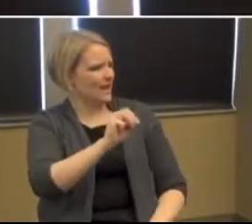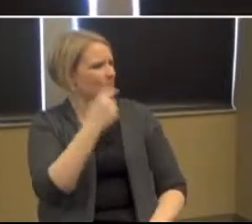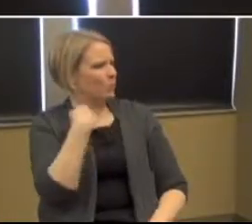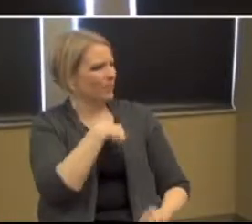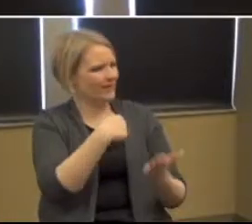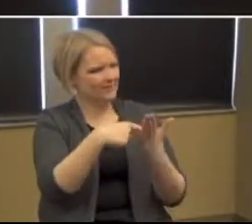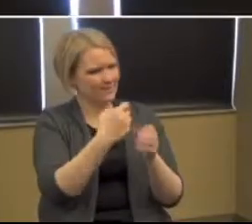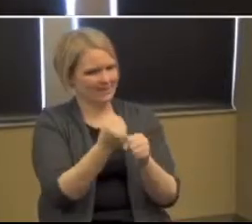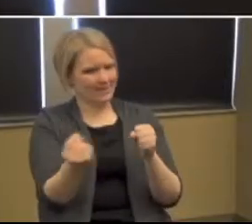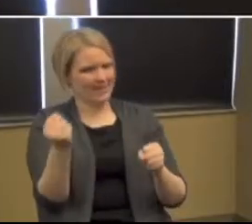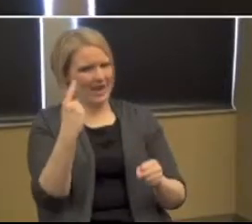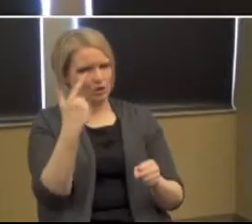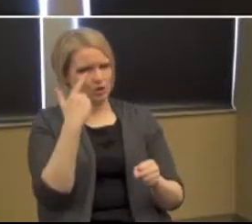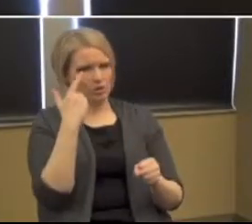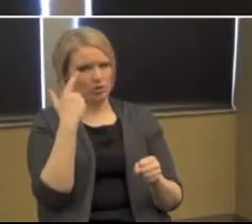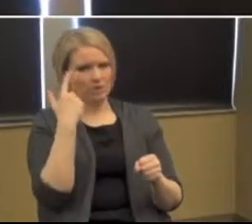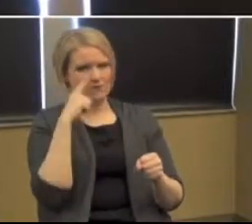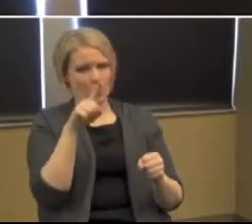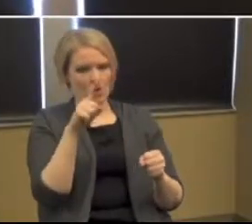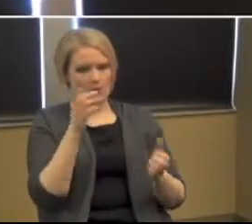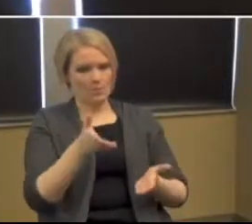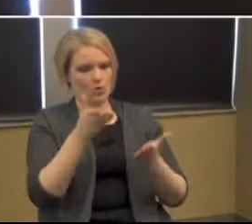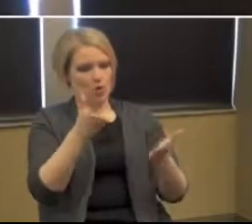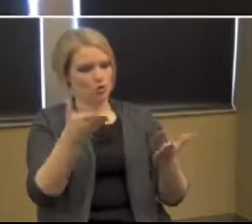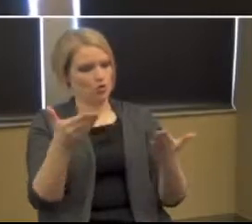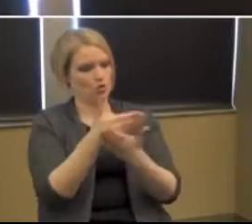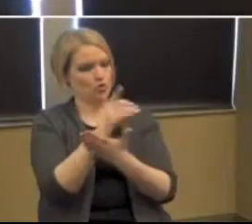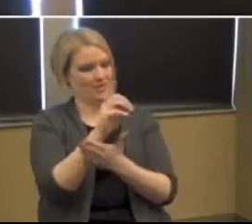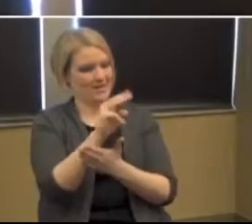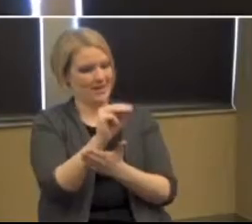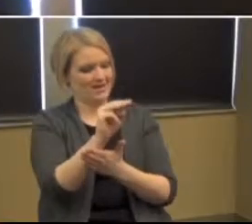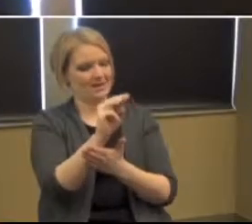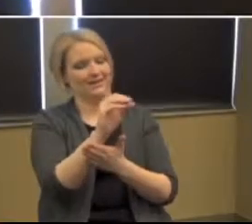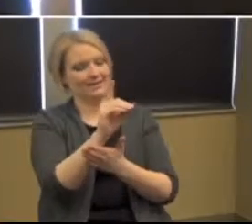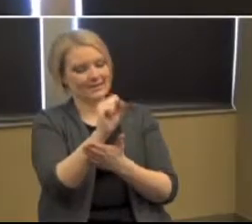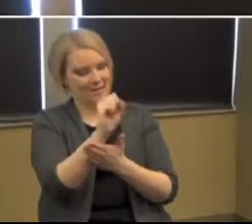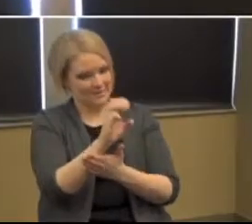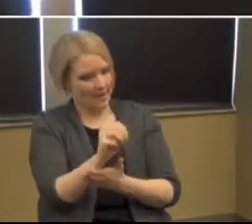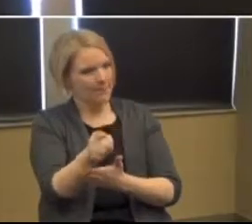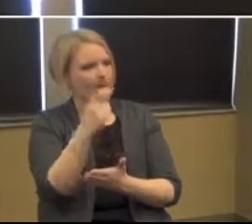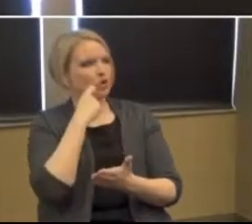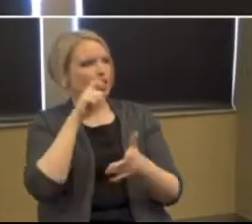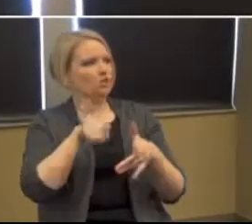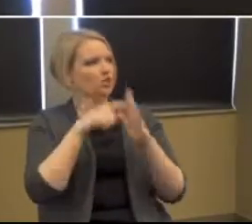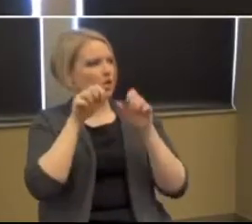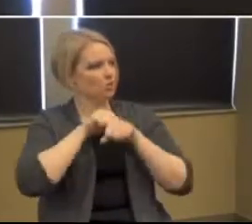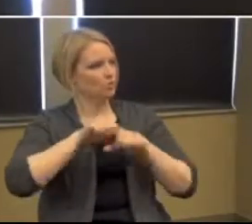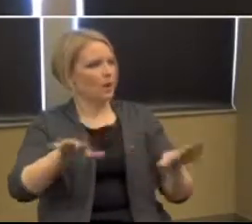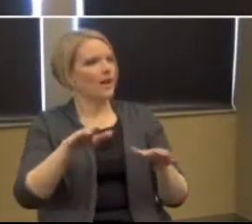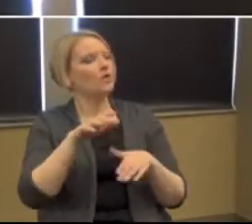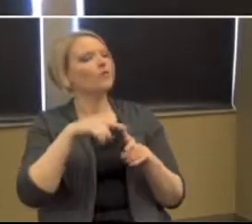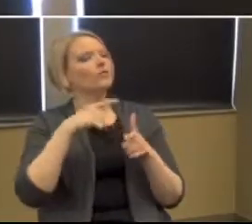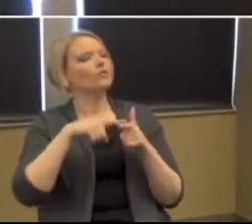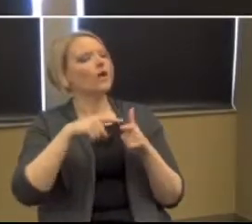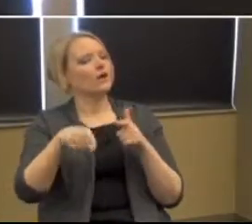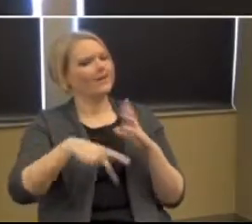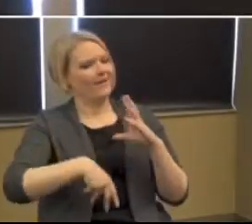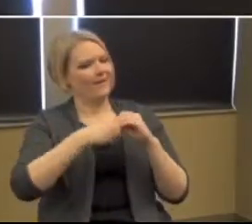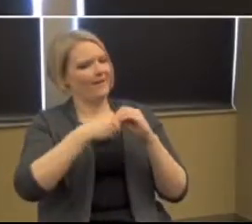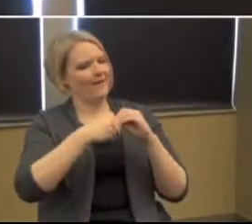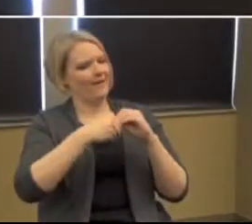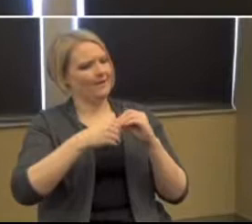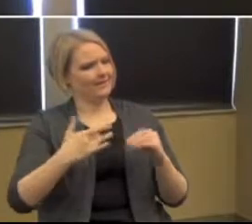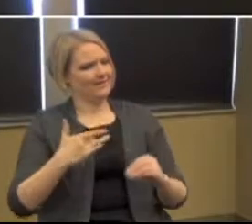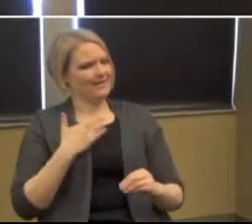this last year because the proposed new DSM was just being rolled out. And what they had done is they added in